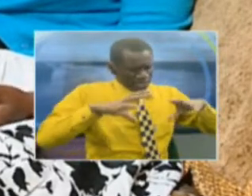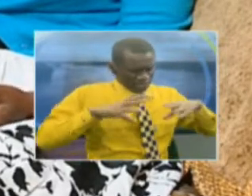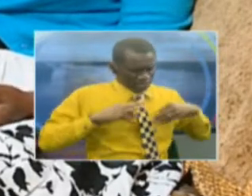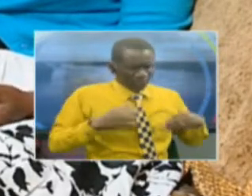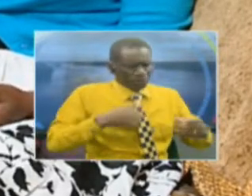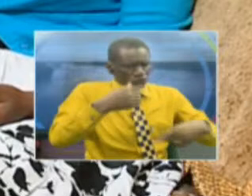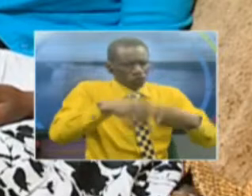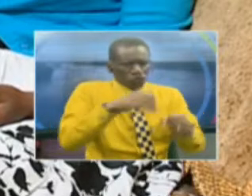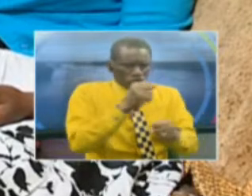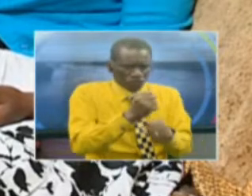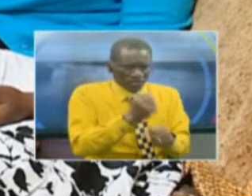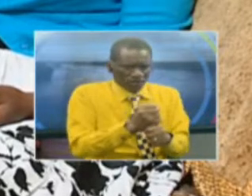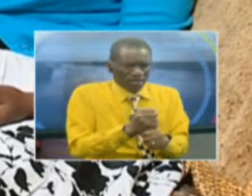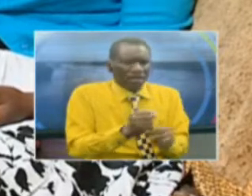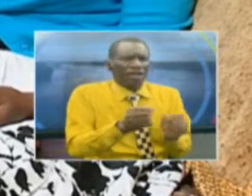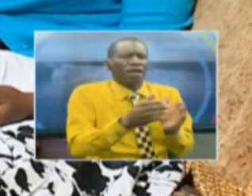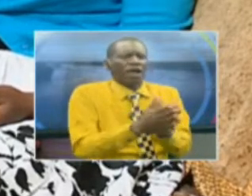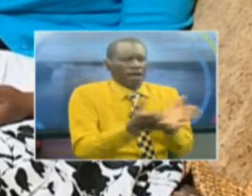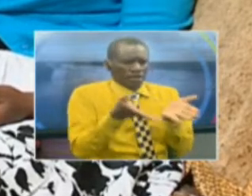back, and